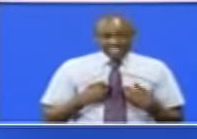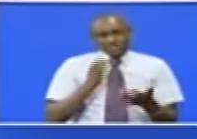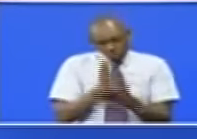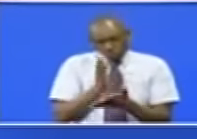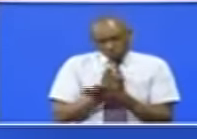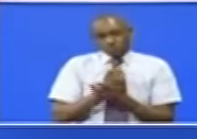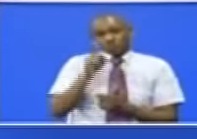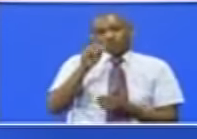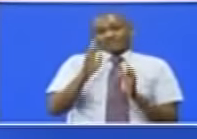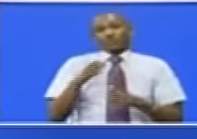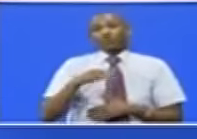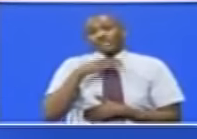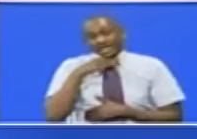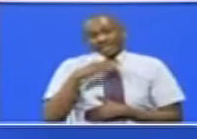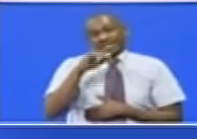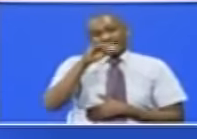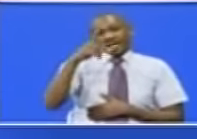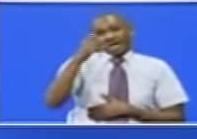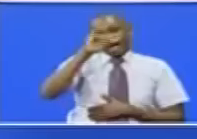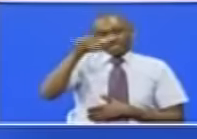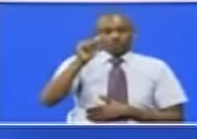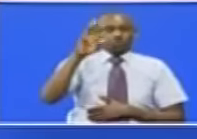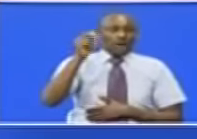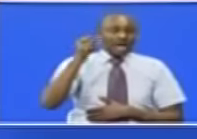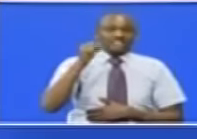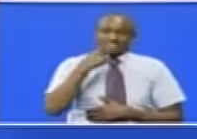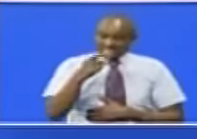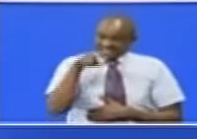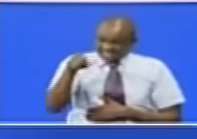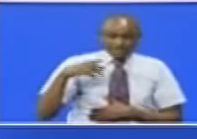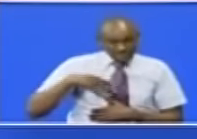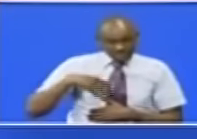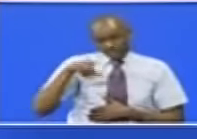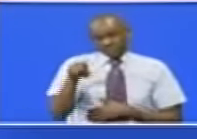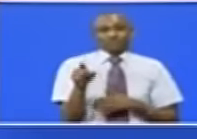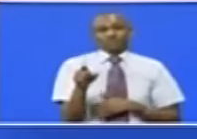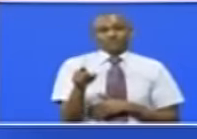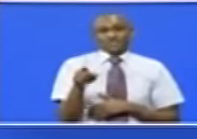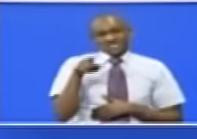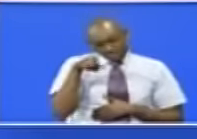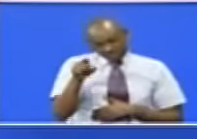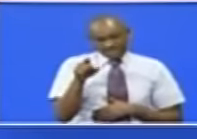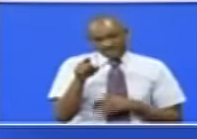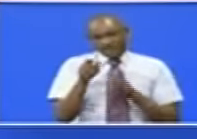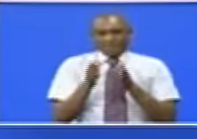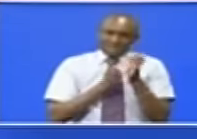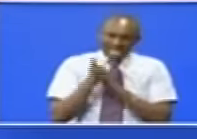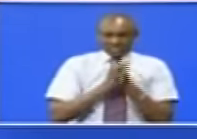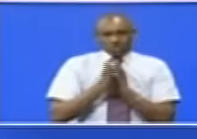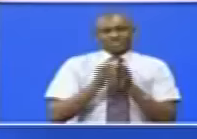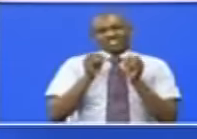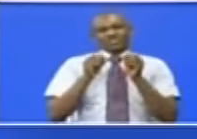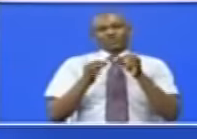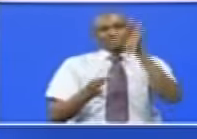late Kajwang said that those ones did not appear to have passion. There was no passionometer.